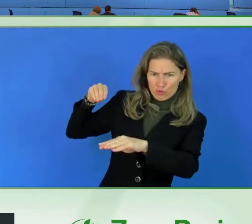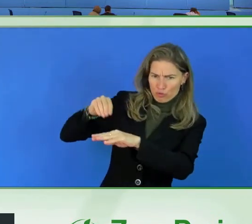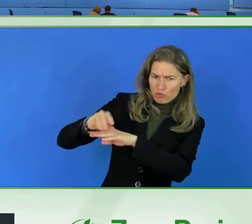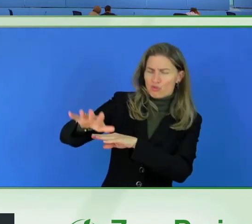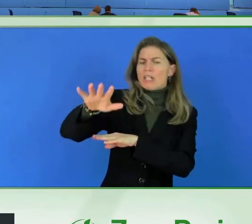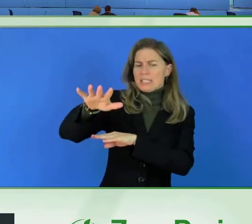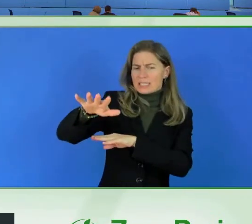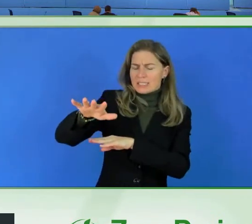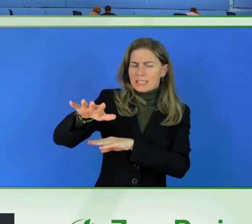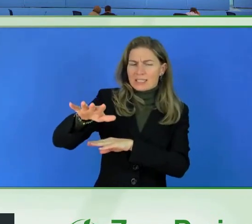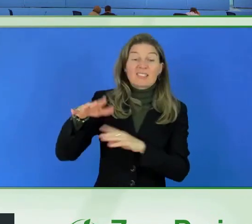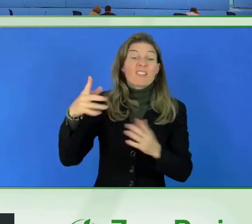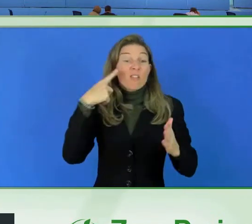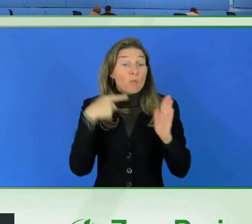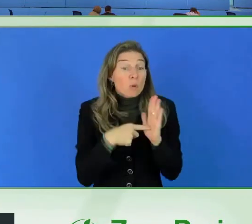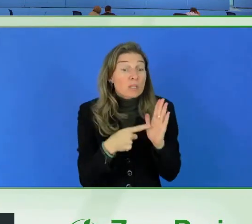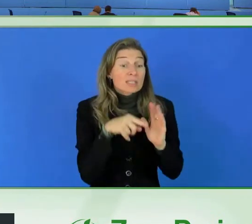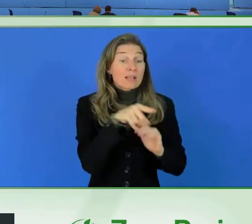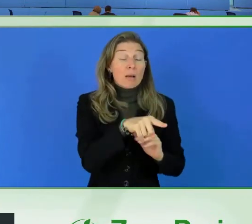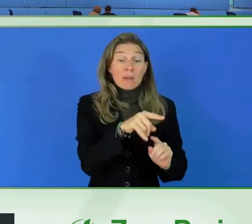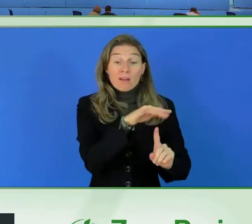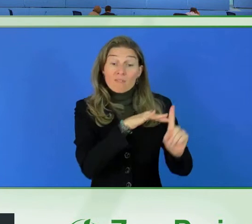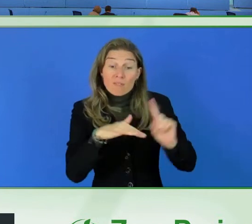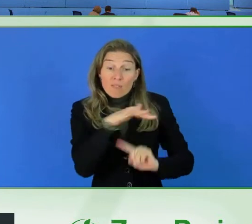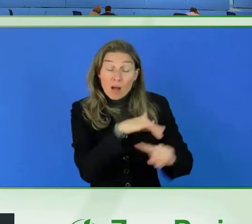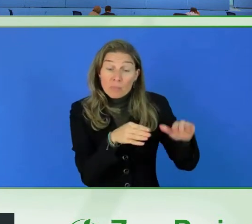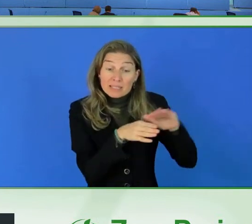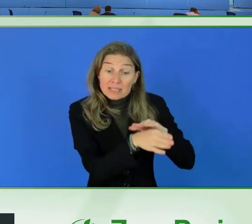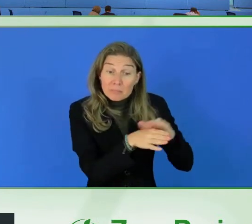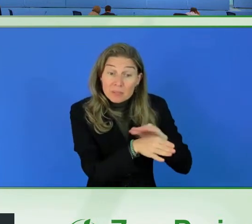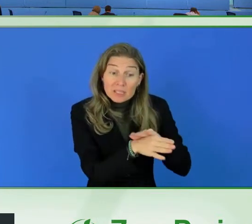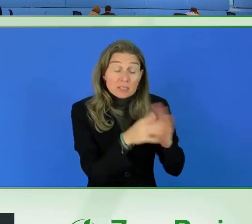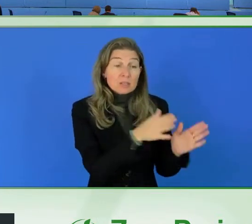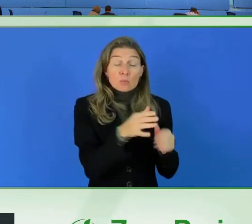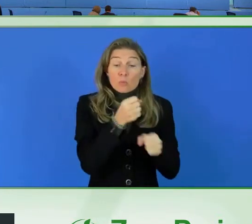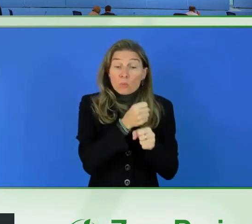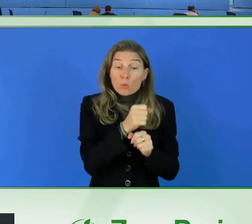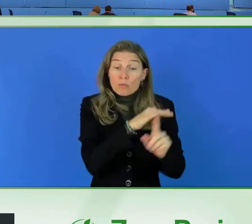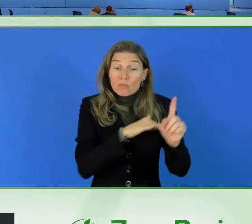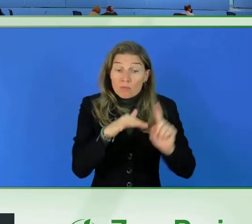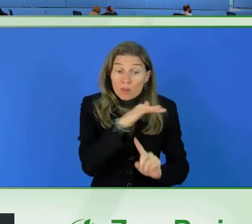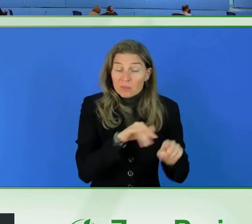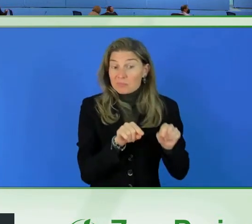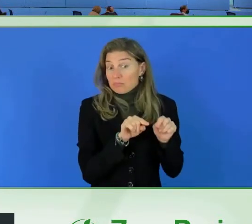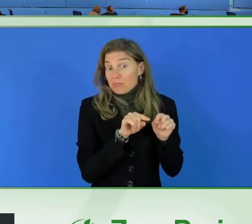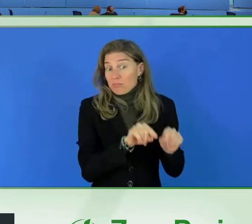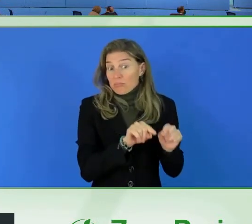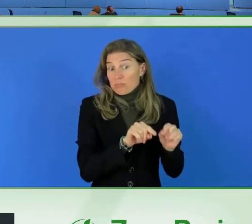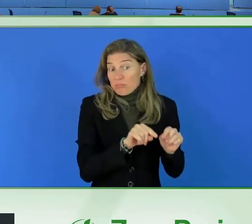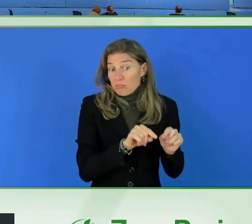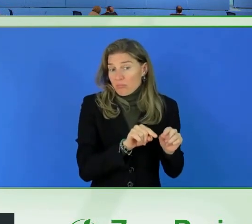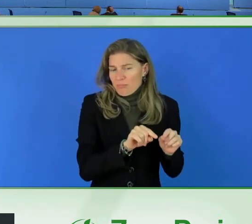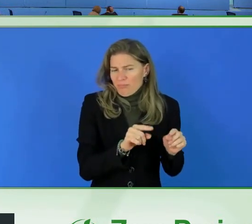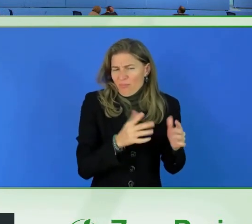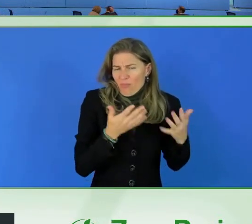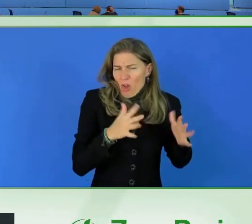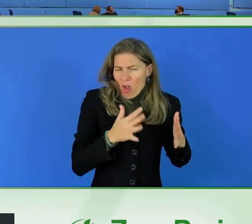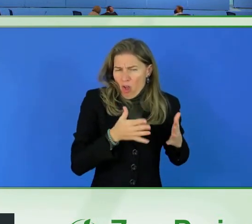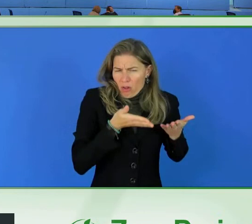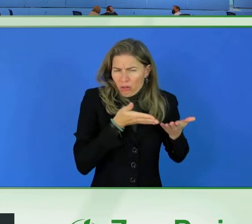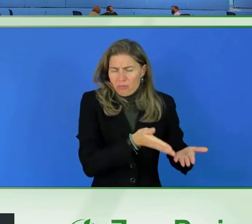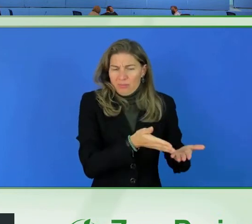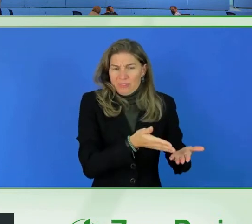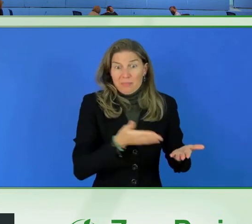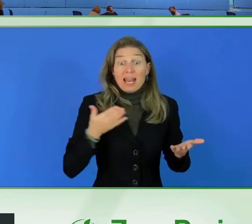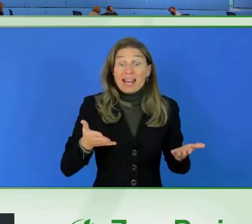of environments, work environments, companies, is of course only been accelerated through the